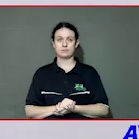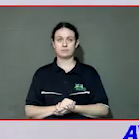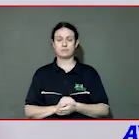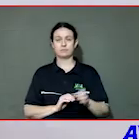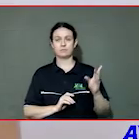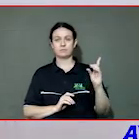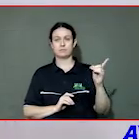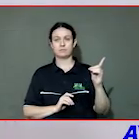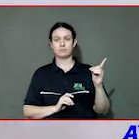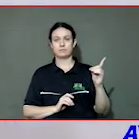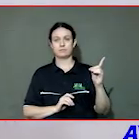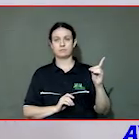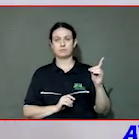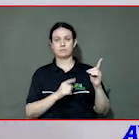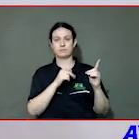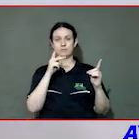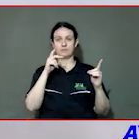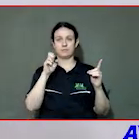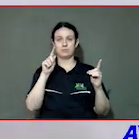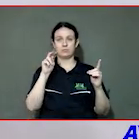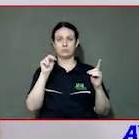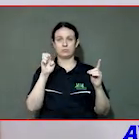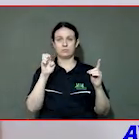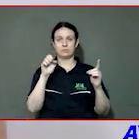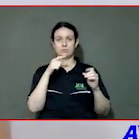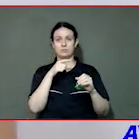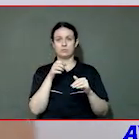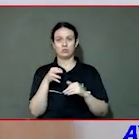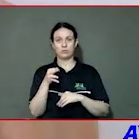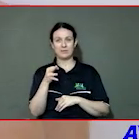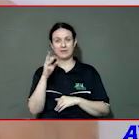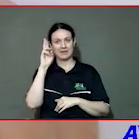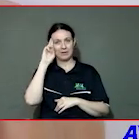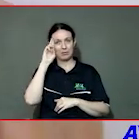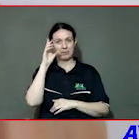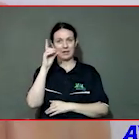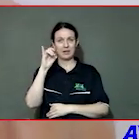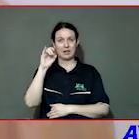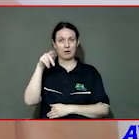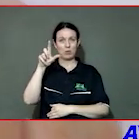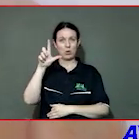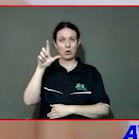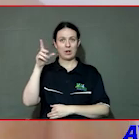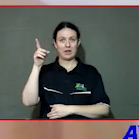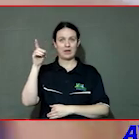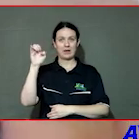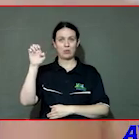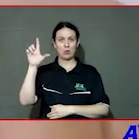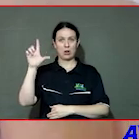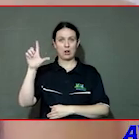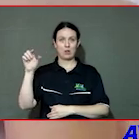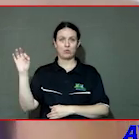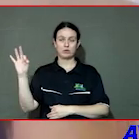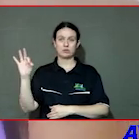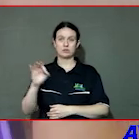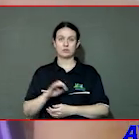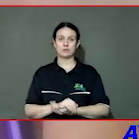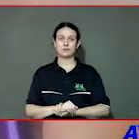And D, it's my ketone, it's swimming dipole forces.